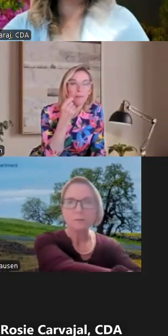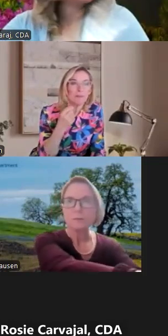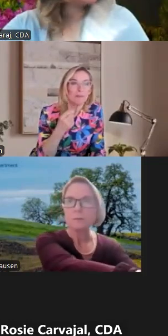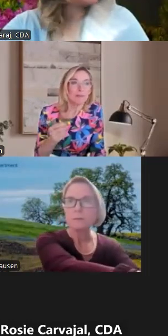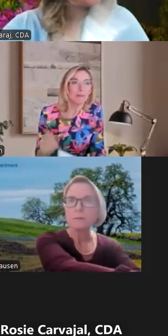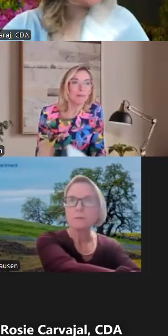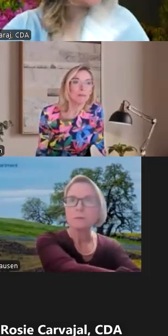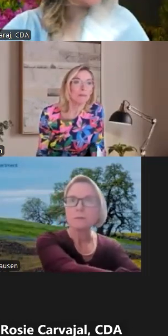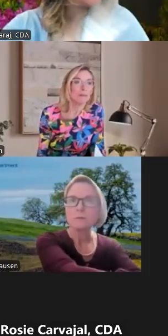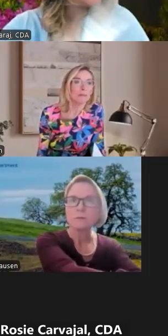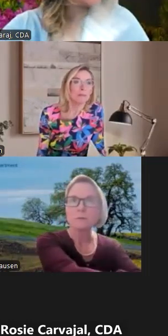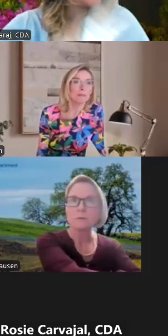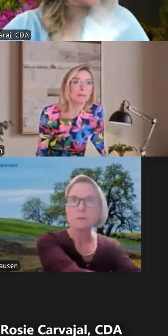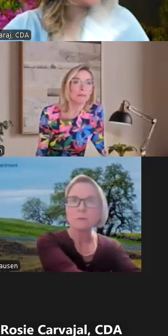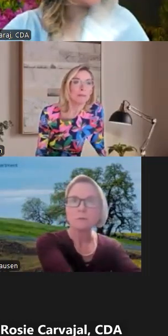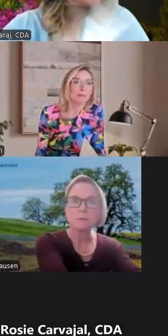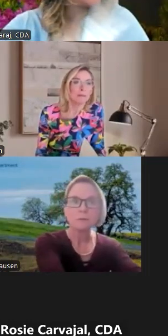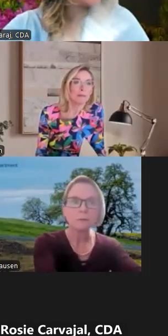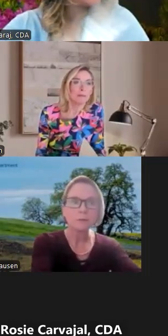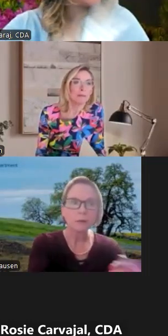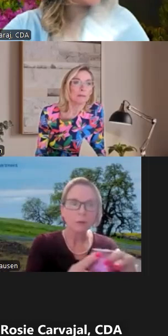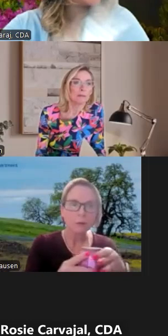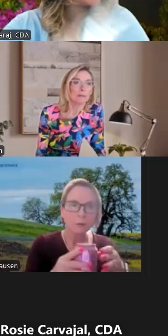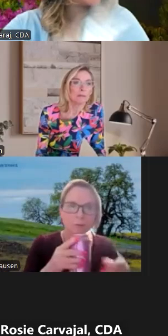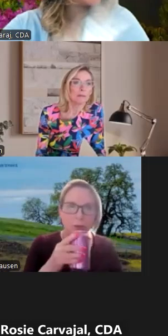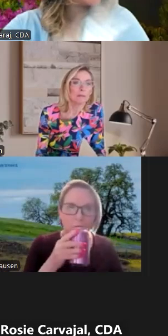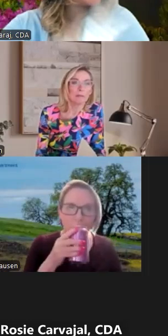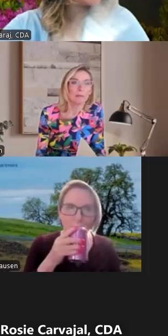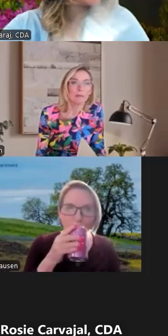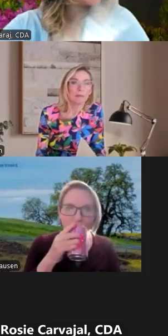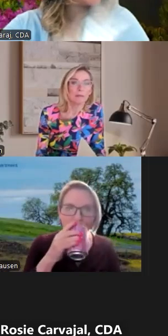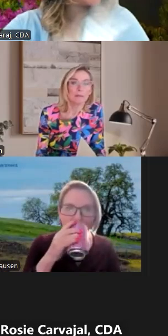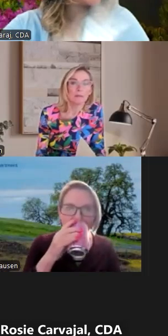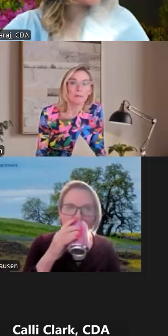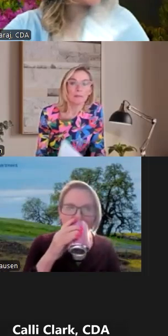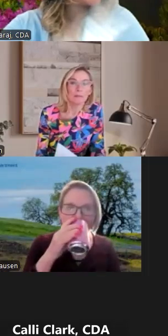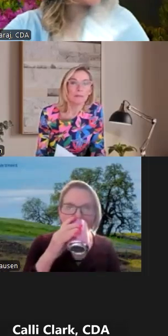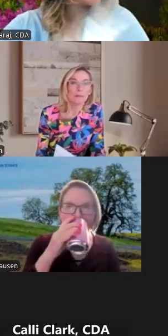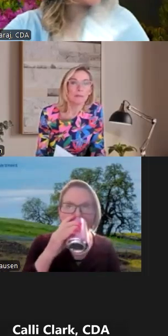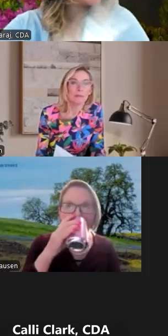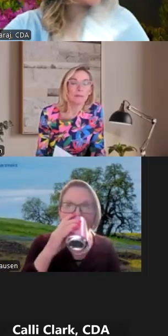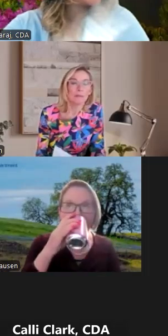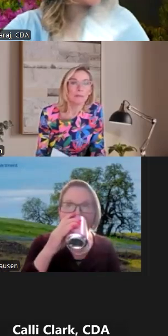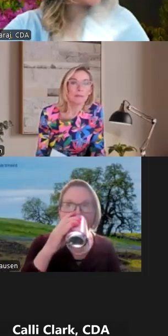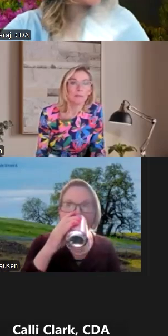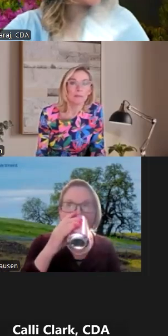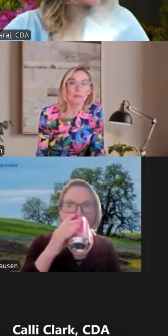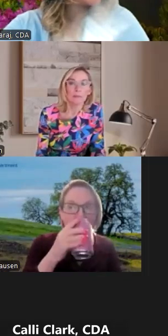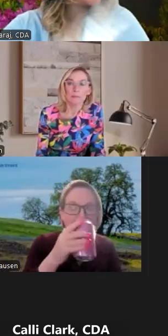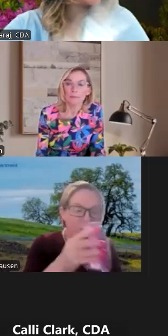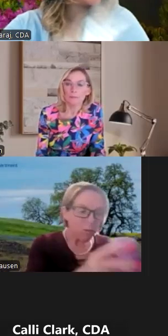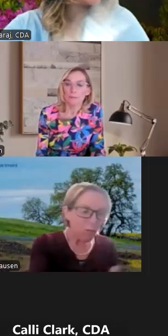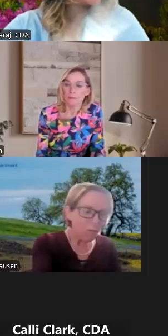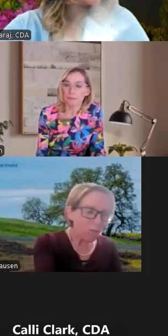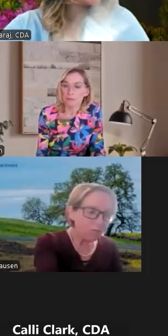We're gonna move on. We're gonna move on with Tina Fung, Alzheimer's disease section with the